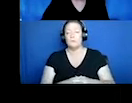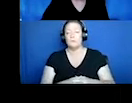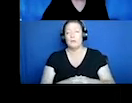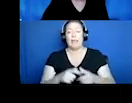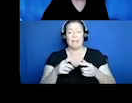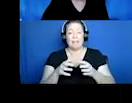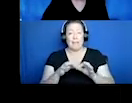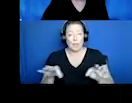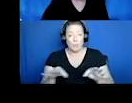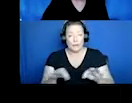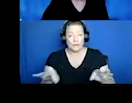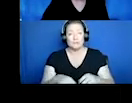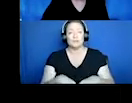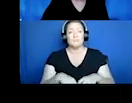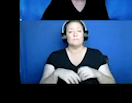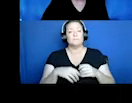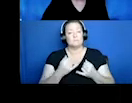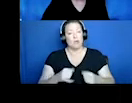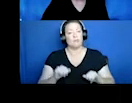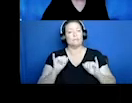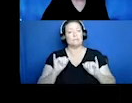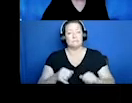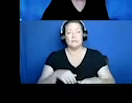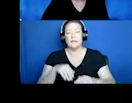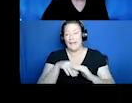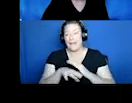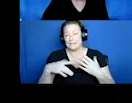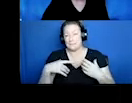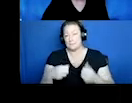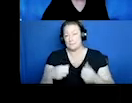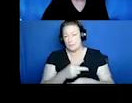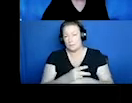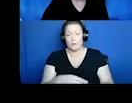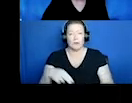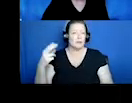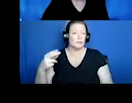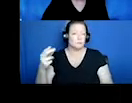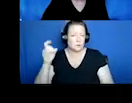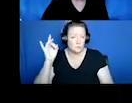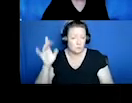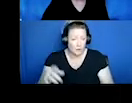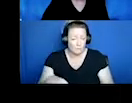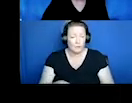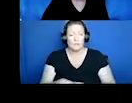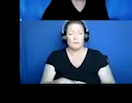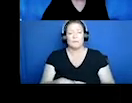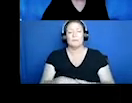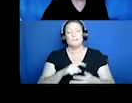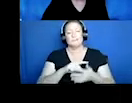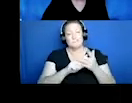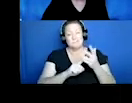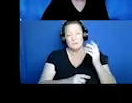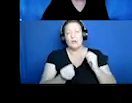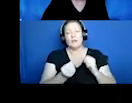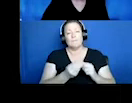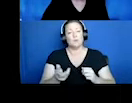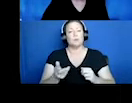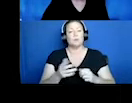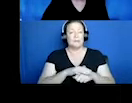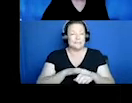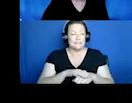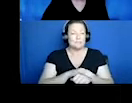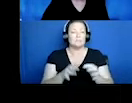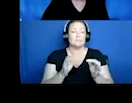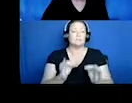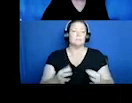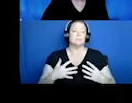language, sovereignty, access to healthcare, historical trauma, So these are just a few of the Indigenous determinants